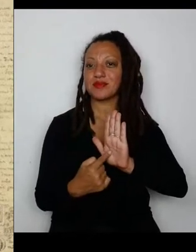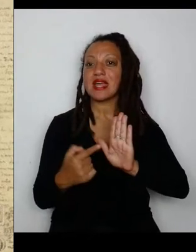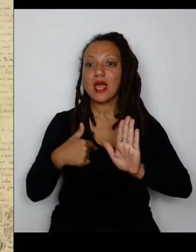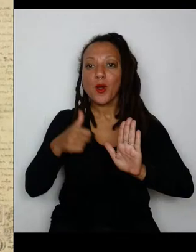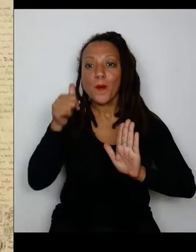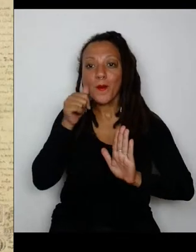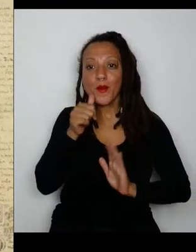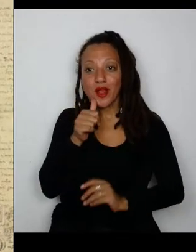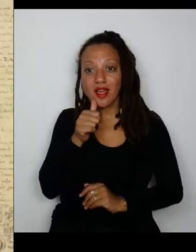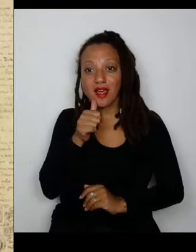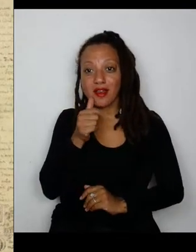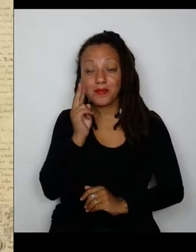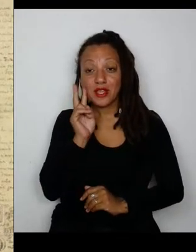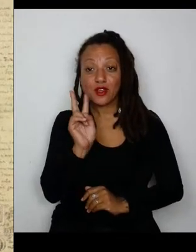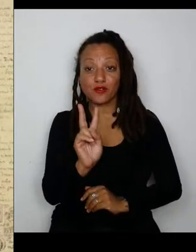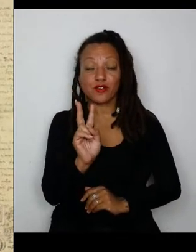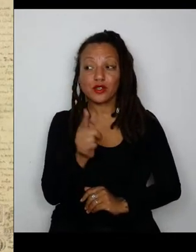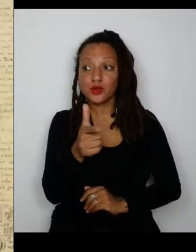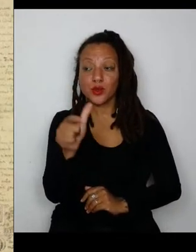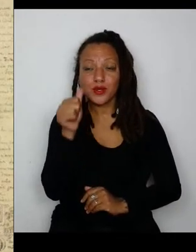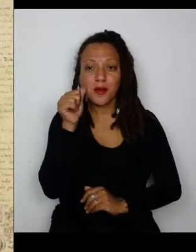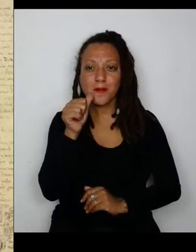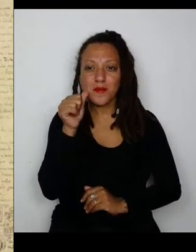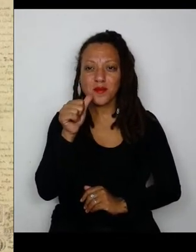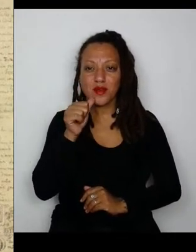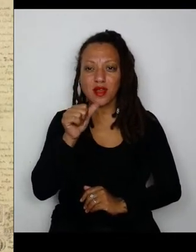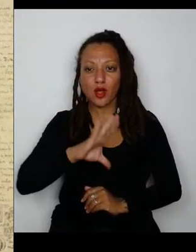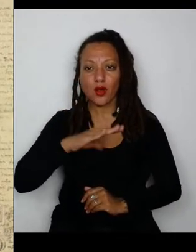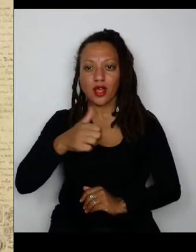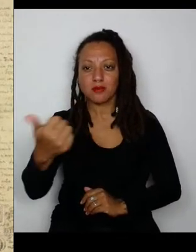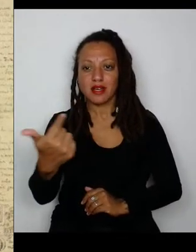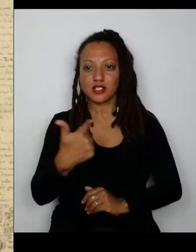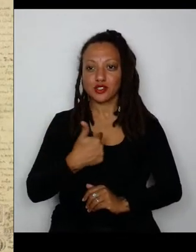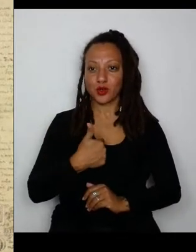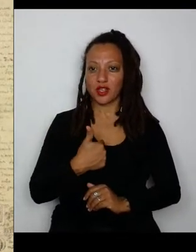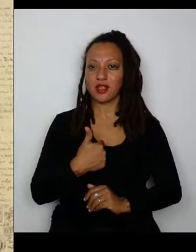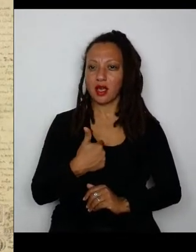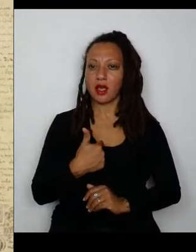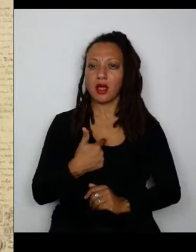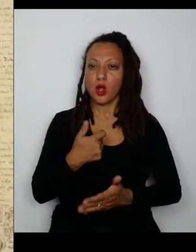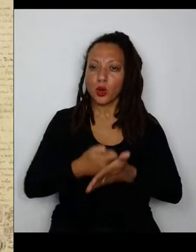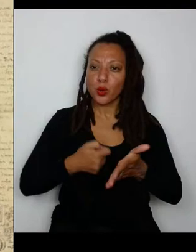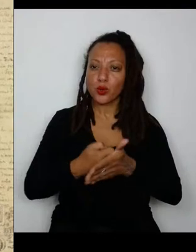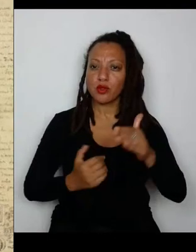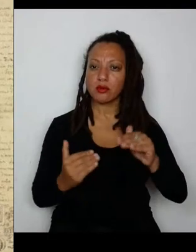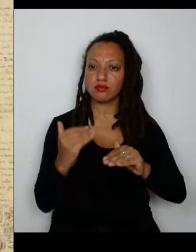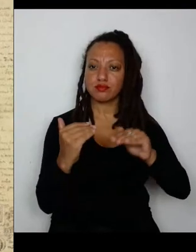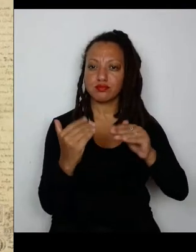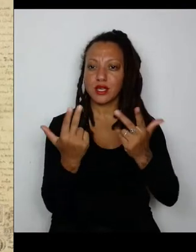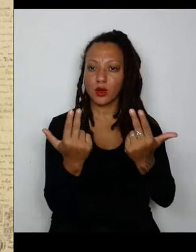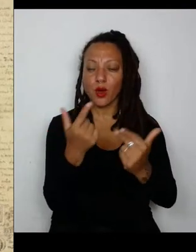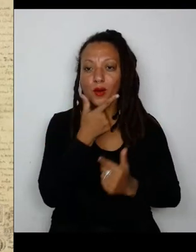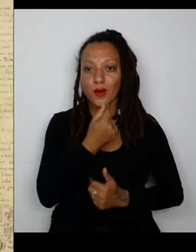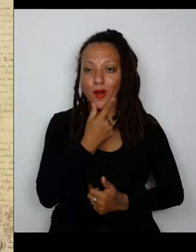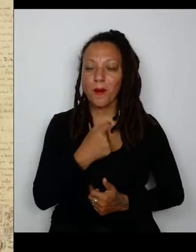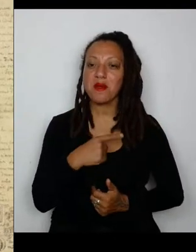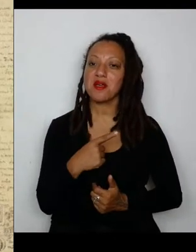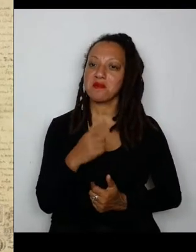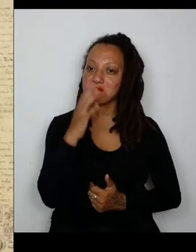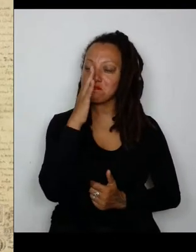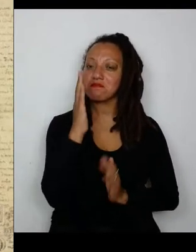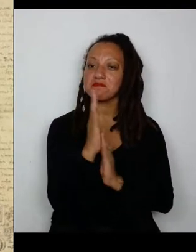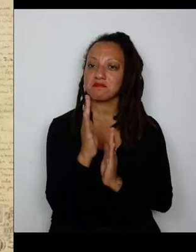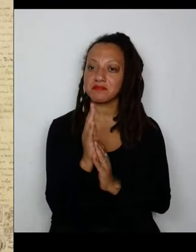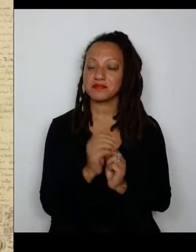men it has signed paratania tahitian for virgin at the base of the